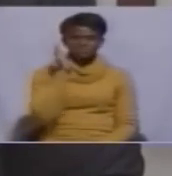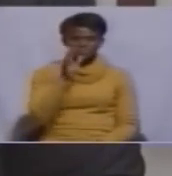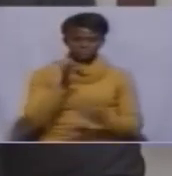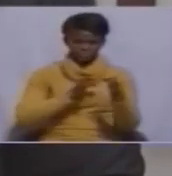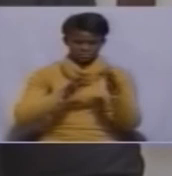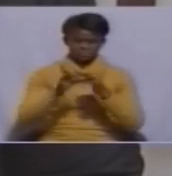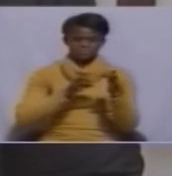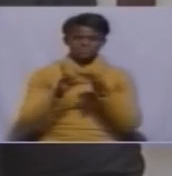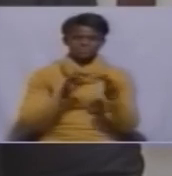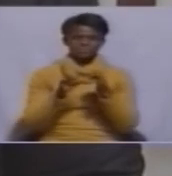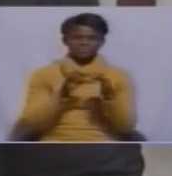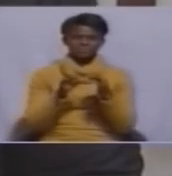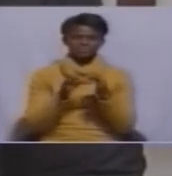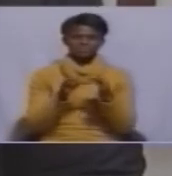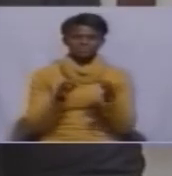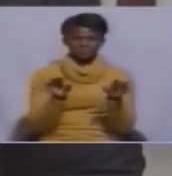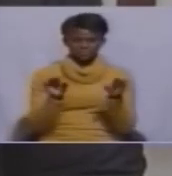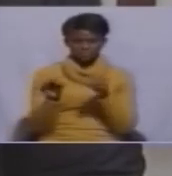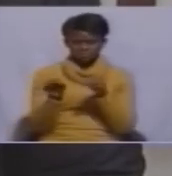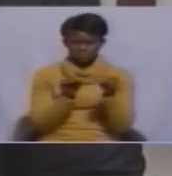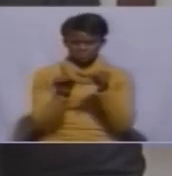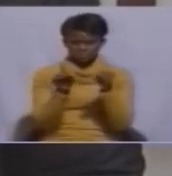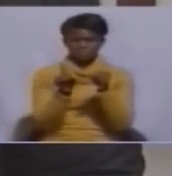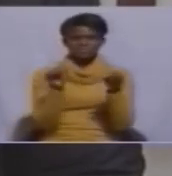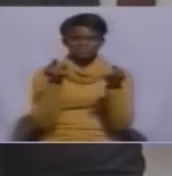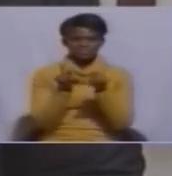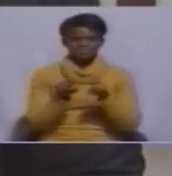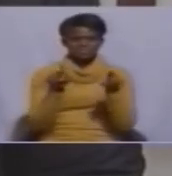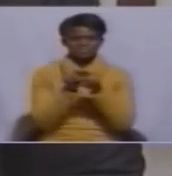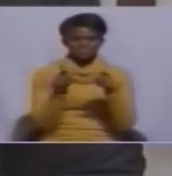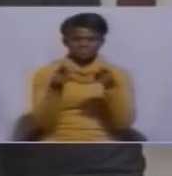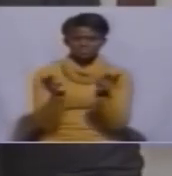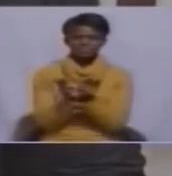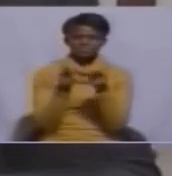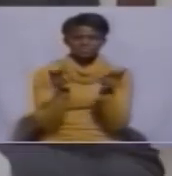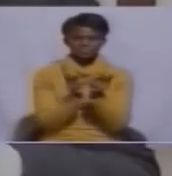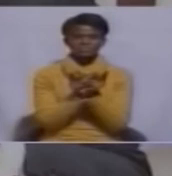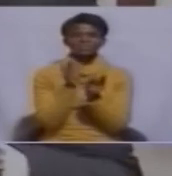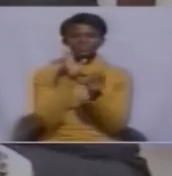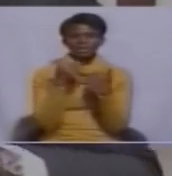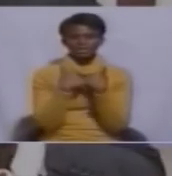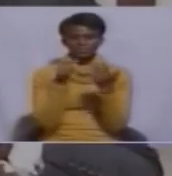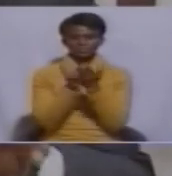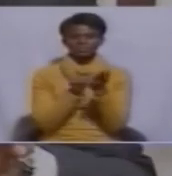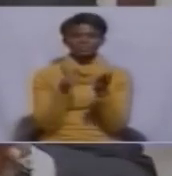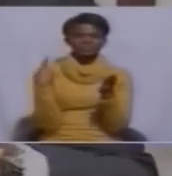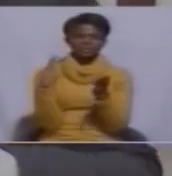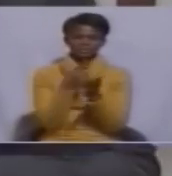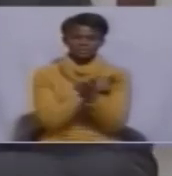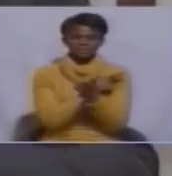prescribed. If you go further down that same provision, you will find that there shall be an act of parliament which will